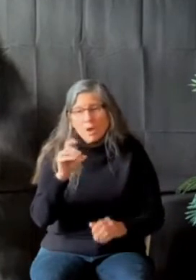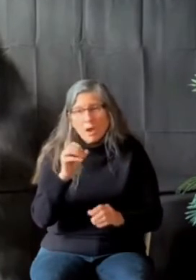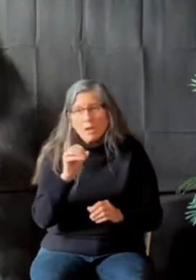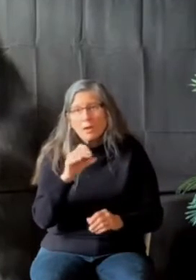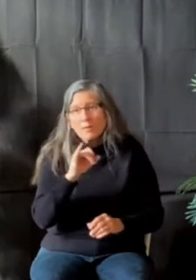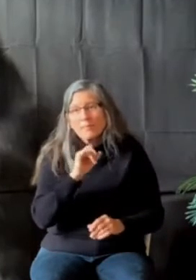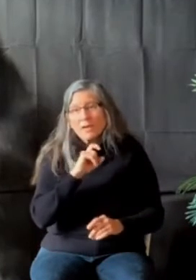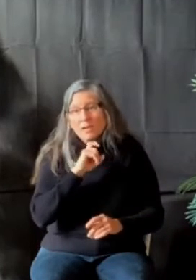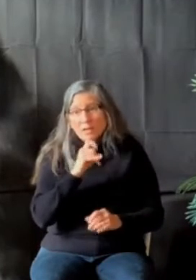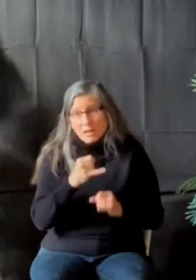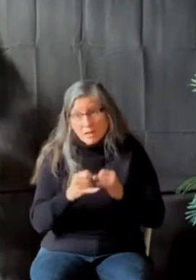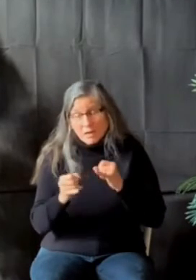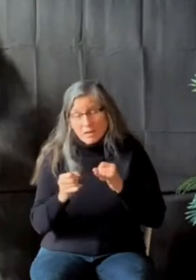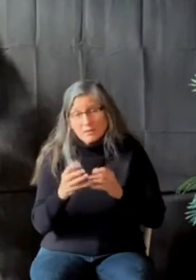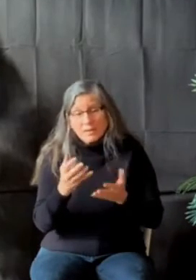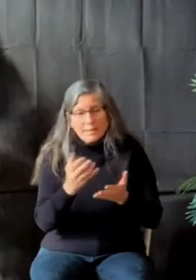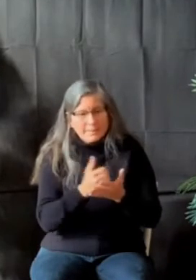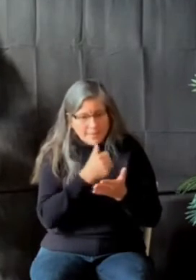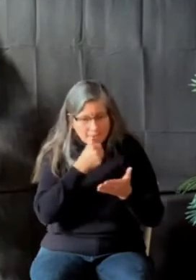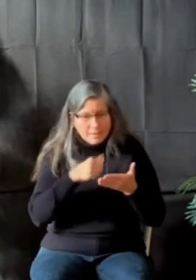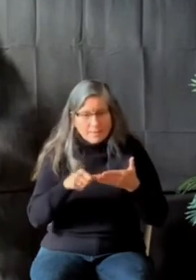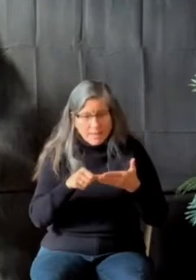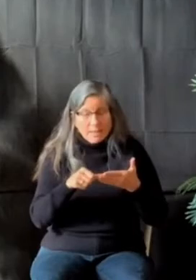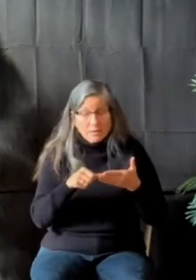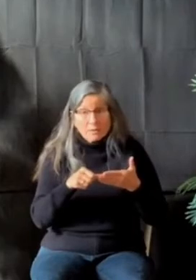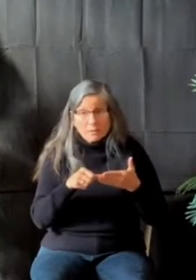strict. He got a letter